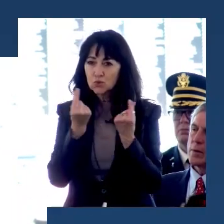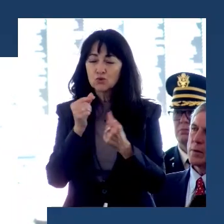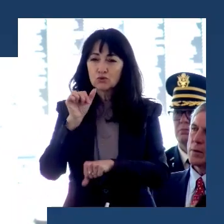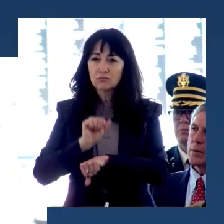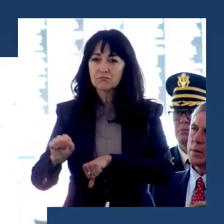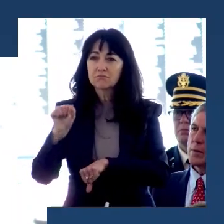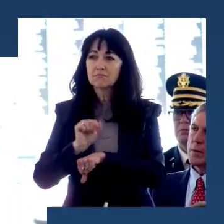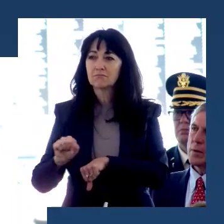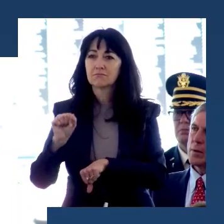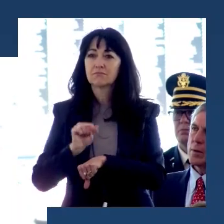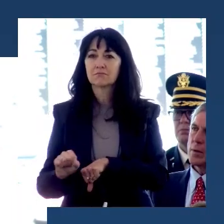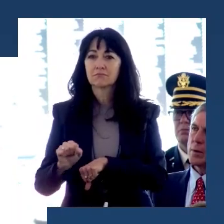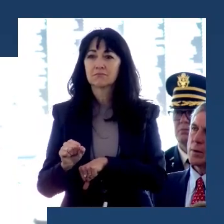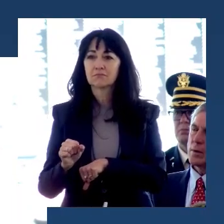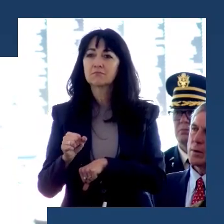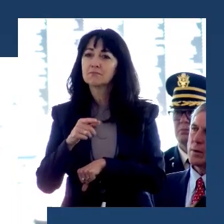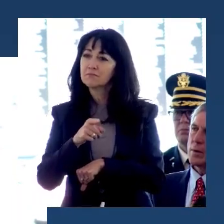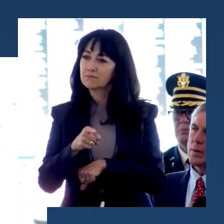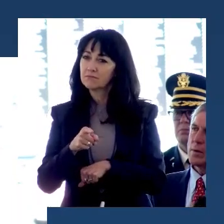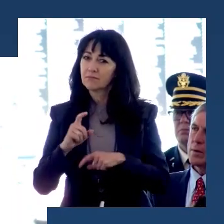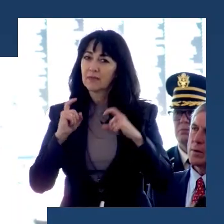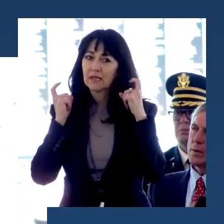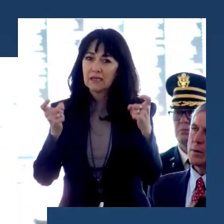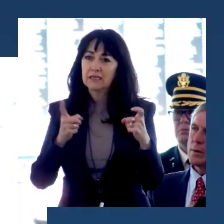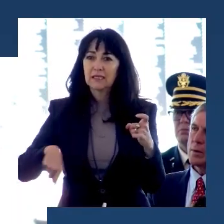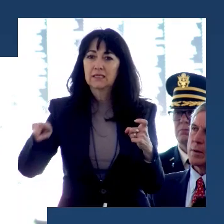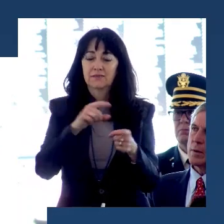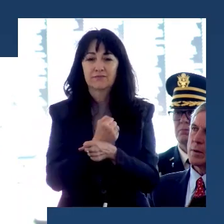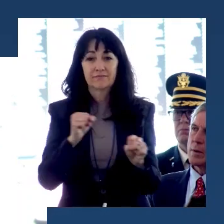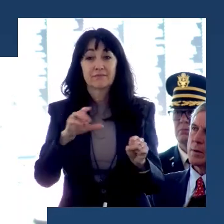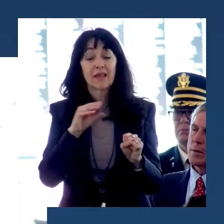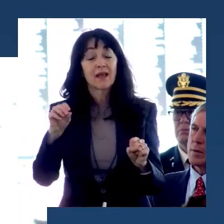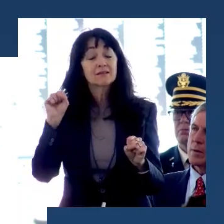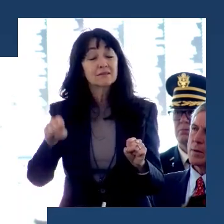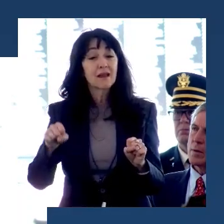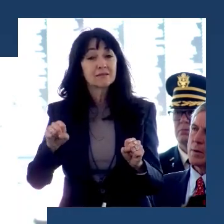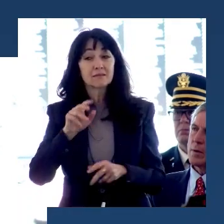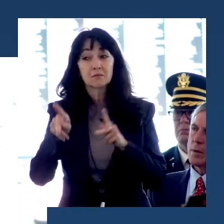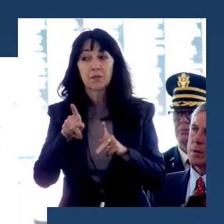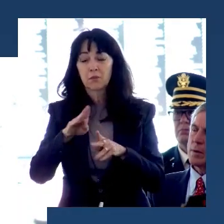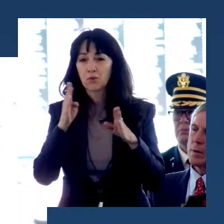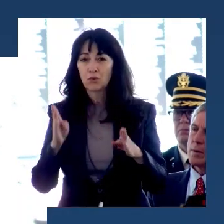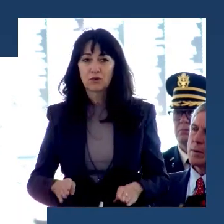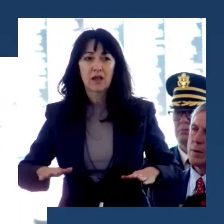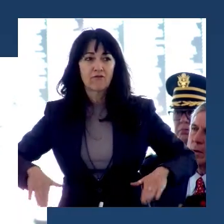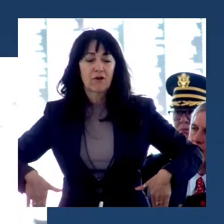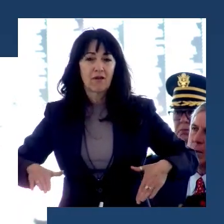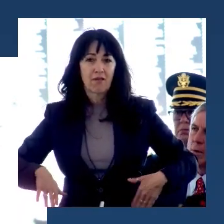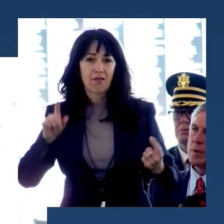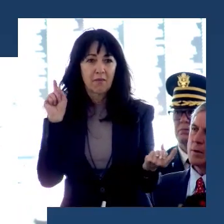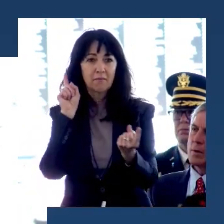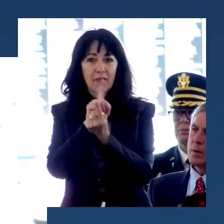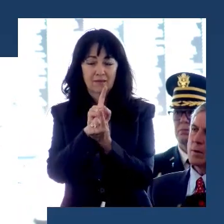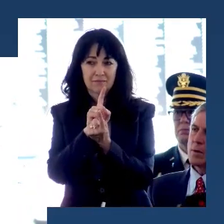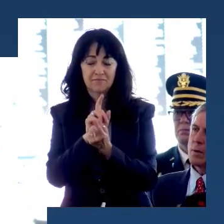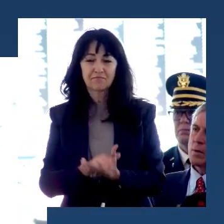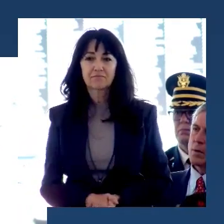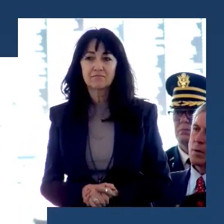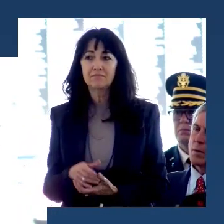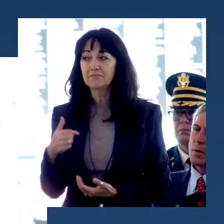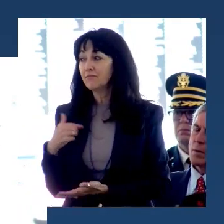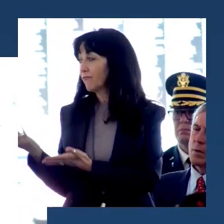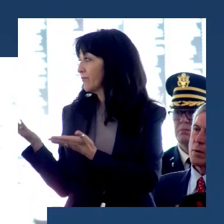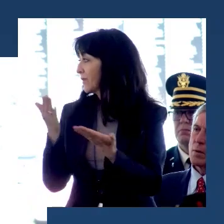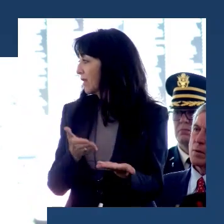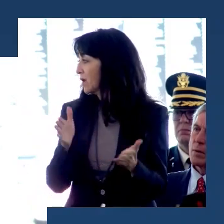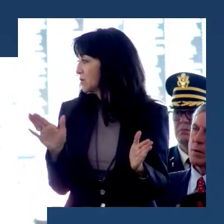great nation, and yes, for people they never met. I have brought a box which